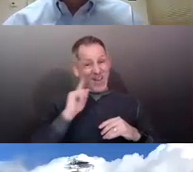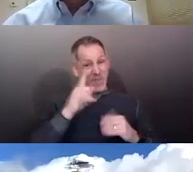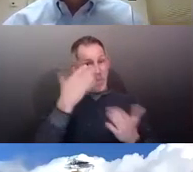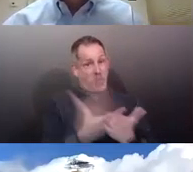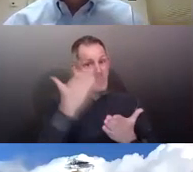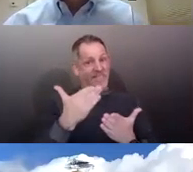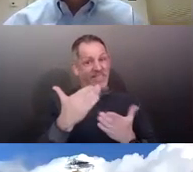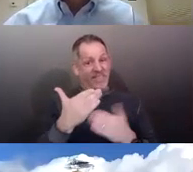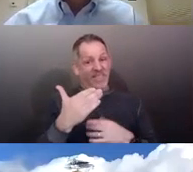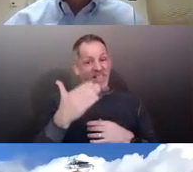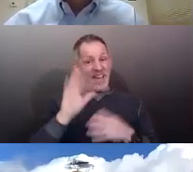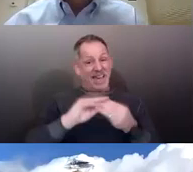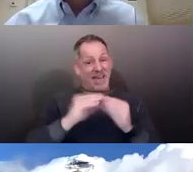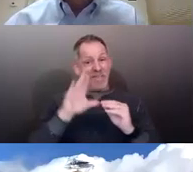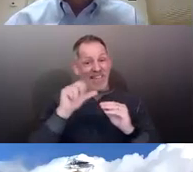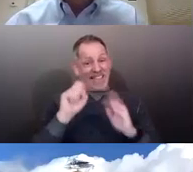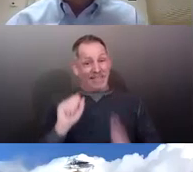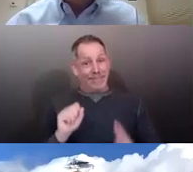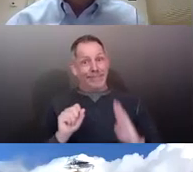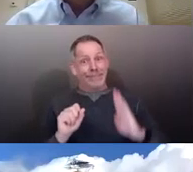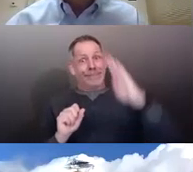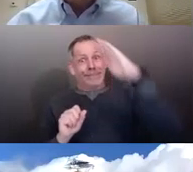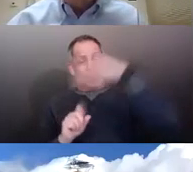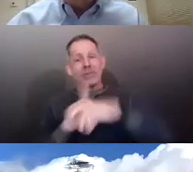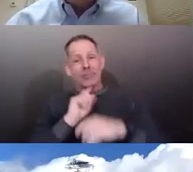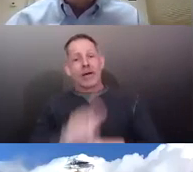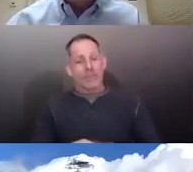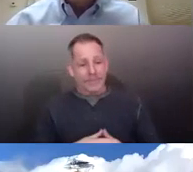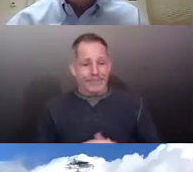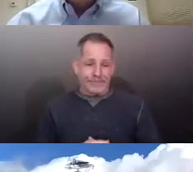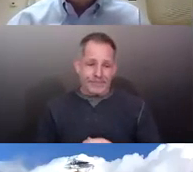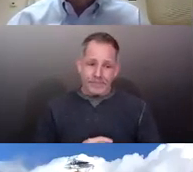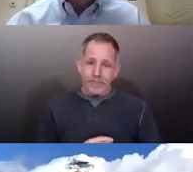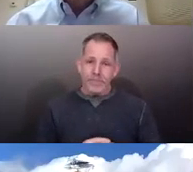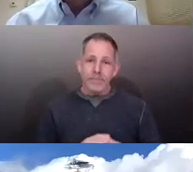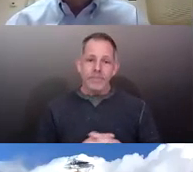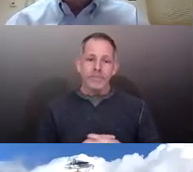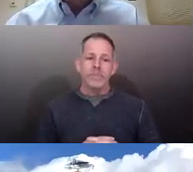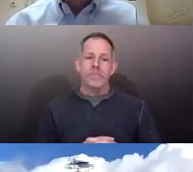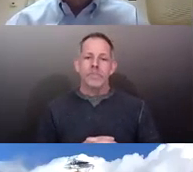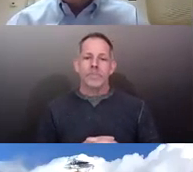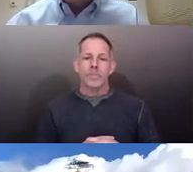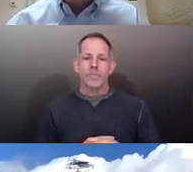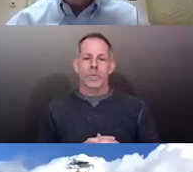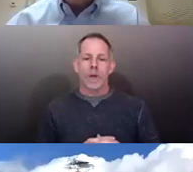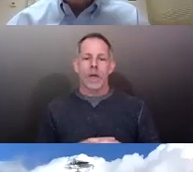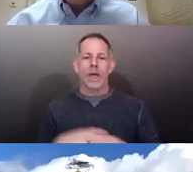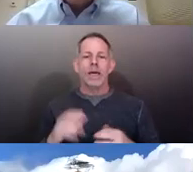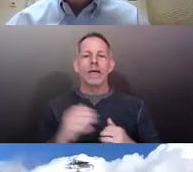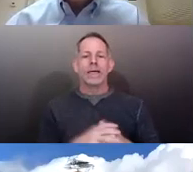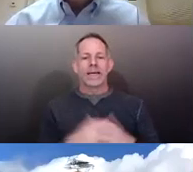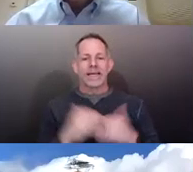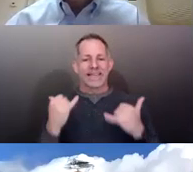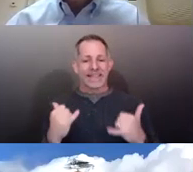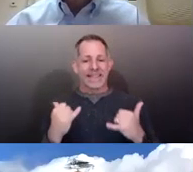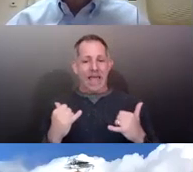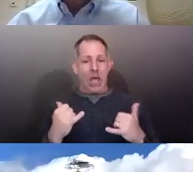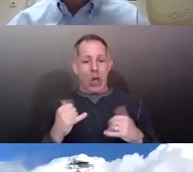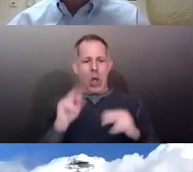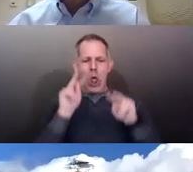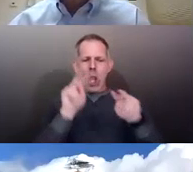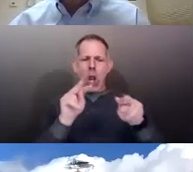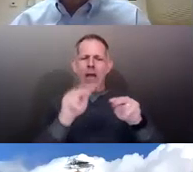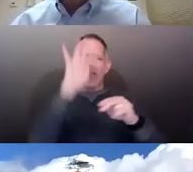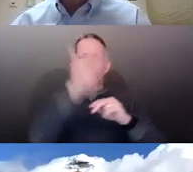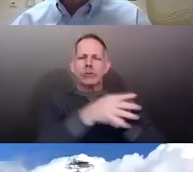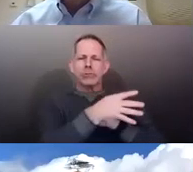And again, just to highlight the importance of sheltering our older adults, if you look at the last two rows there and look